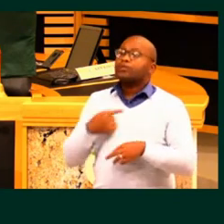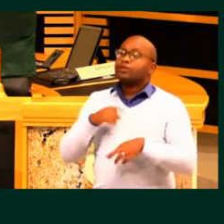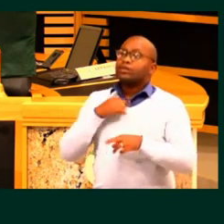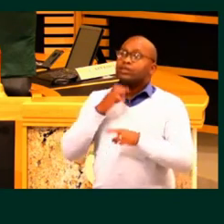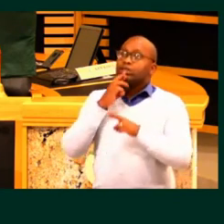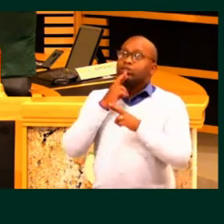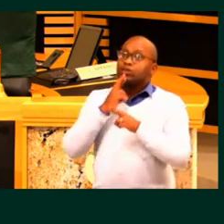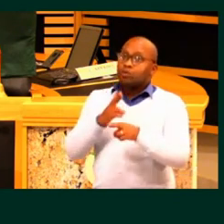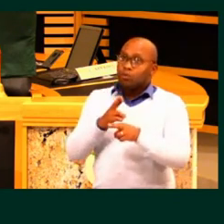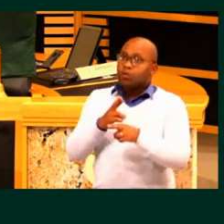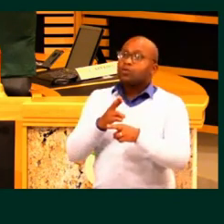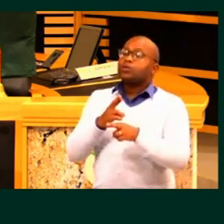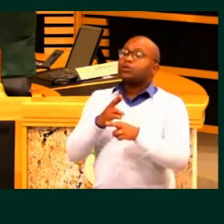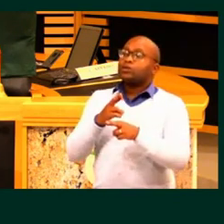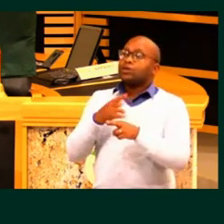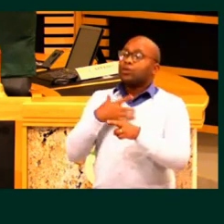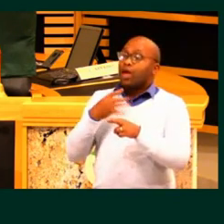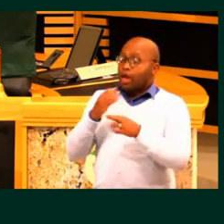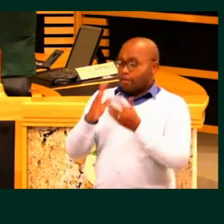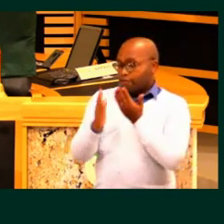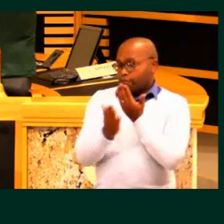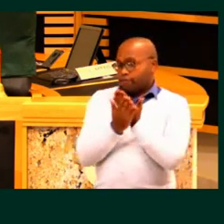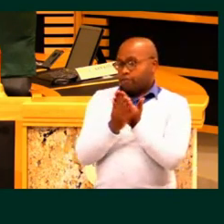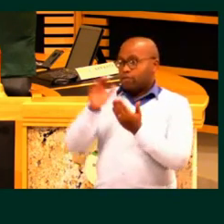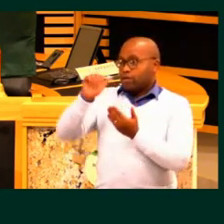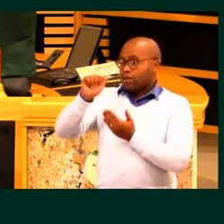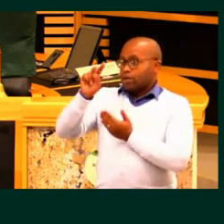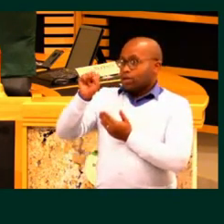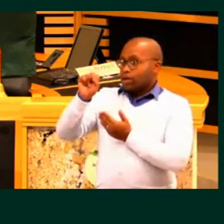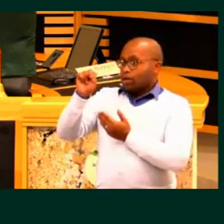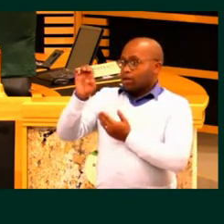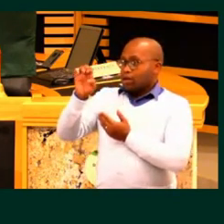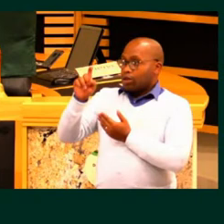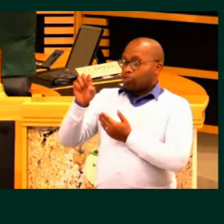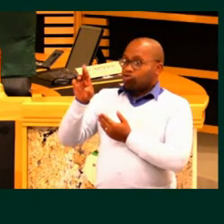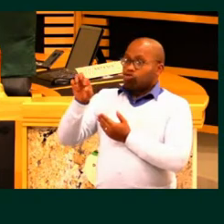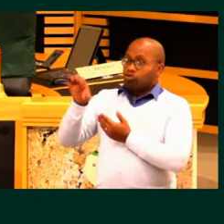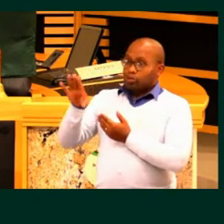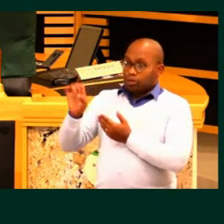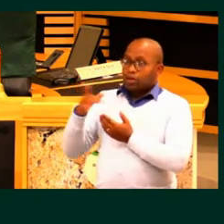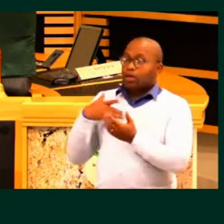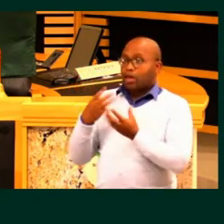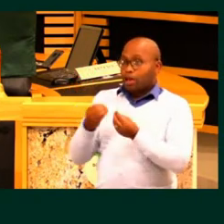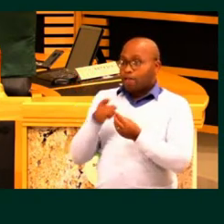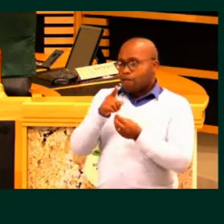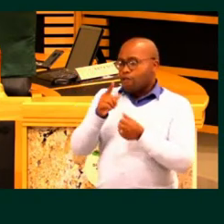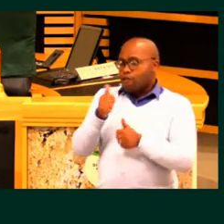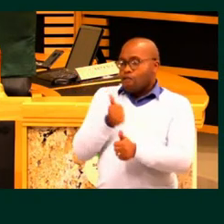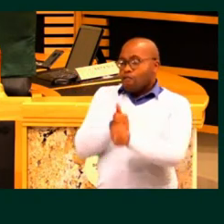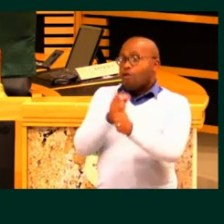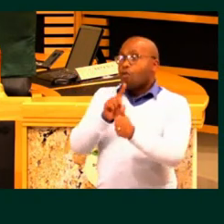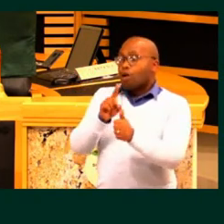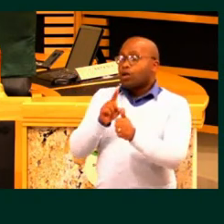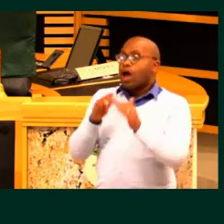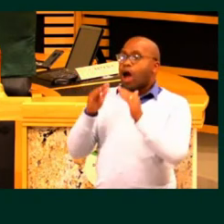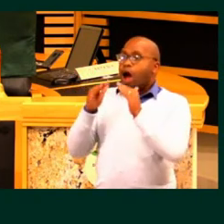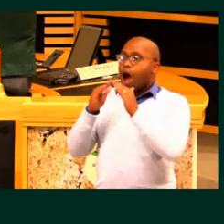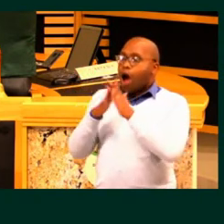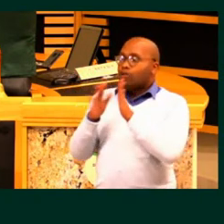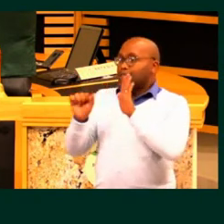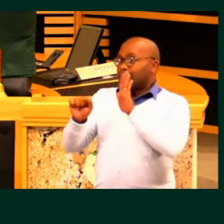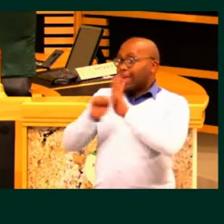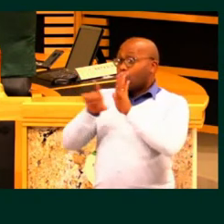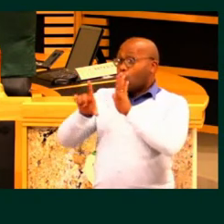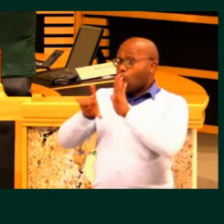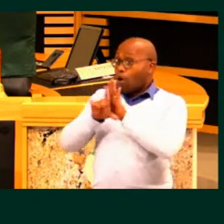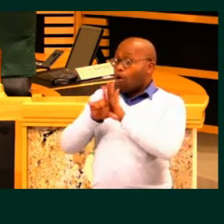an Annex CH to to that effect then the housing code of 2009 and the Housing Act defines the process that follows on the engagement of